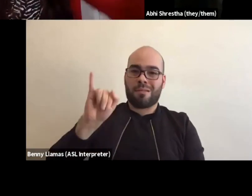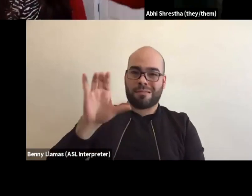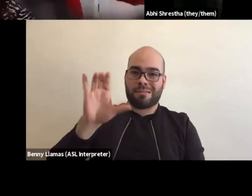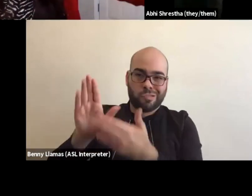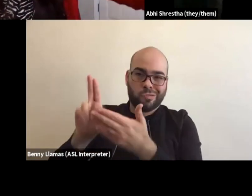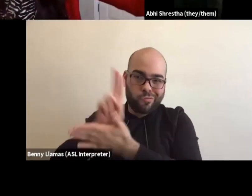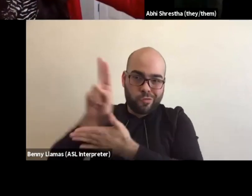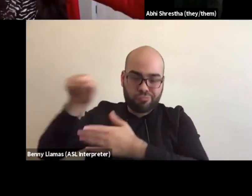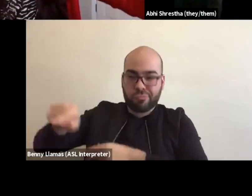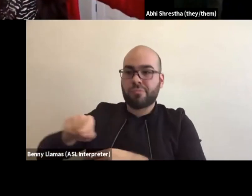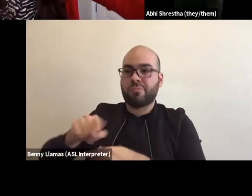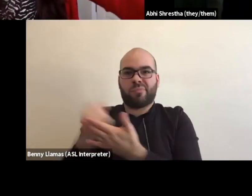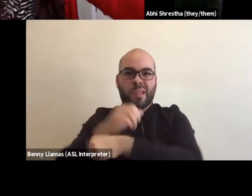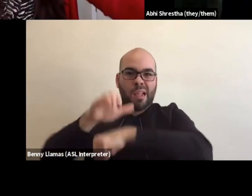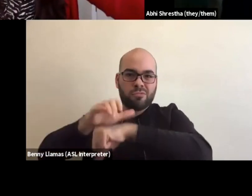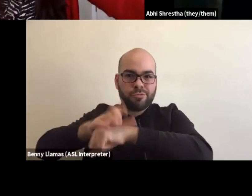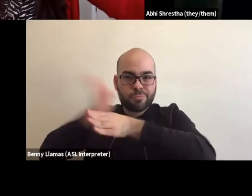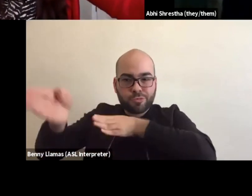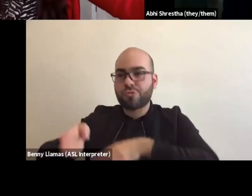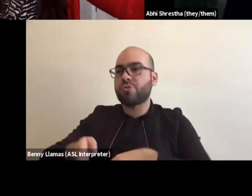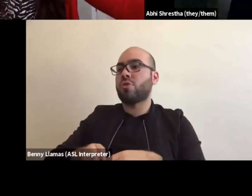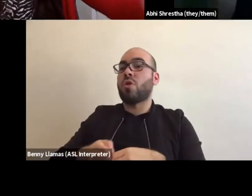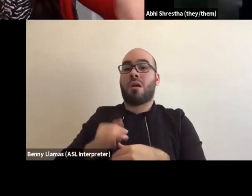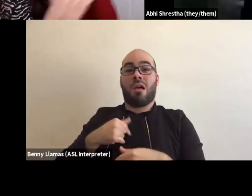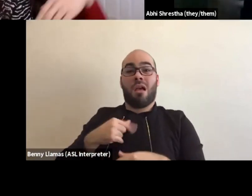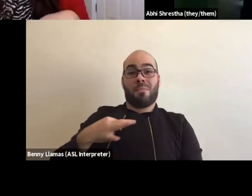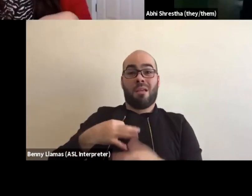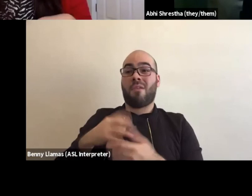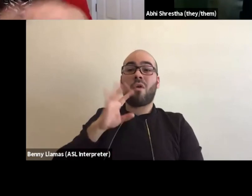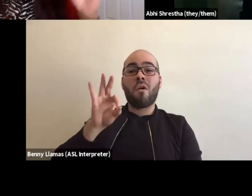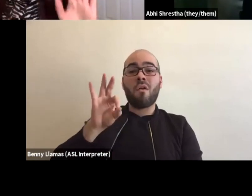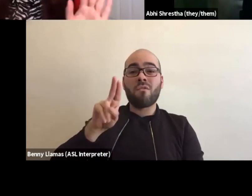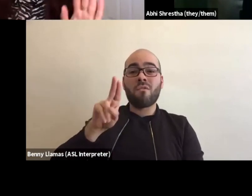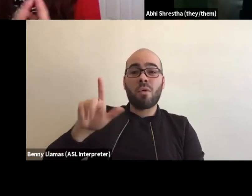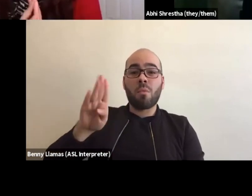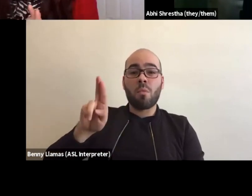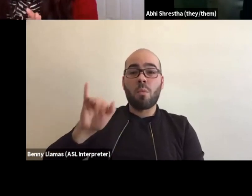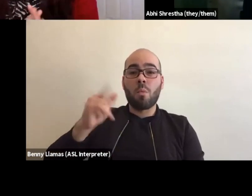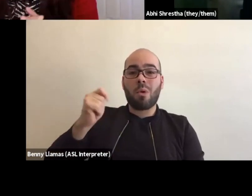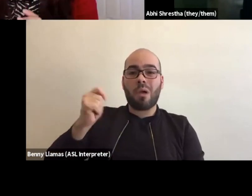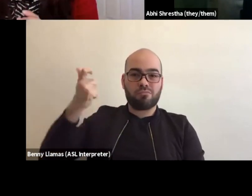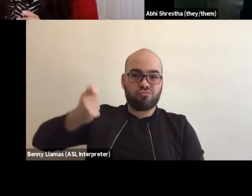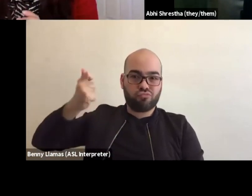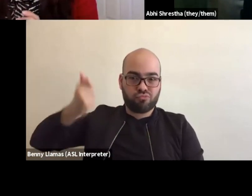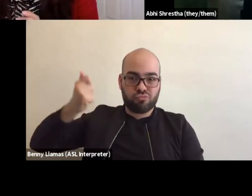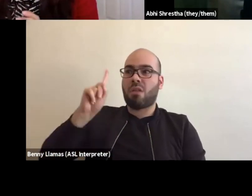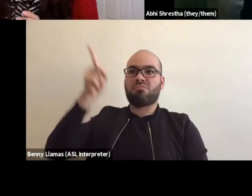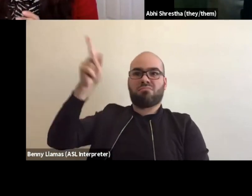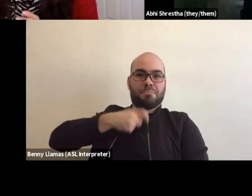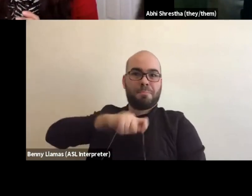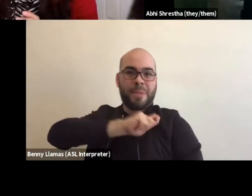for a Fulbright in Spain, in Madrid. And so somehow I got it. And I spent